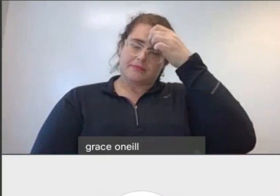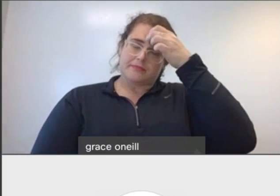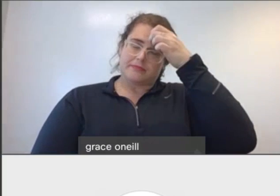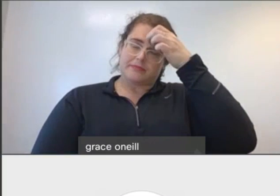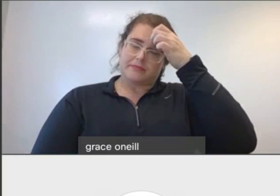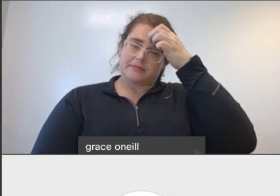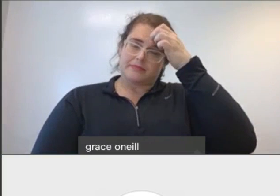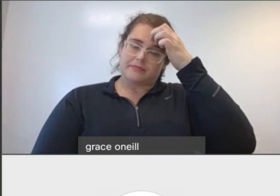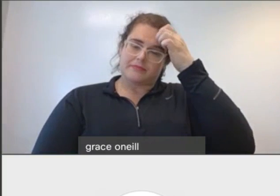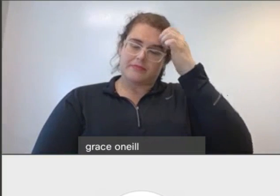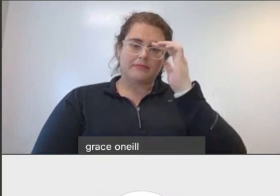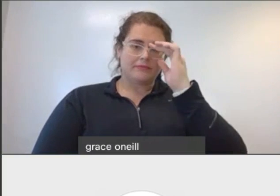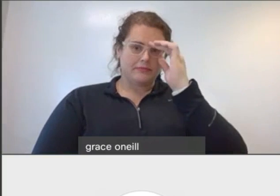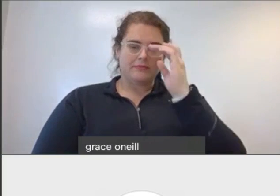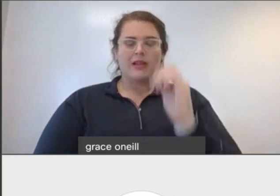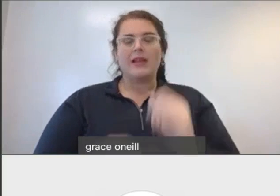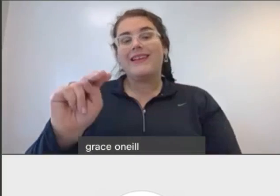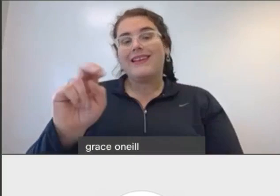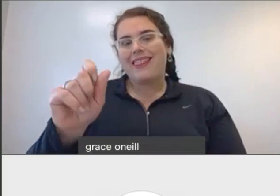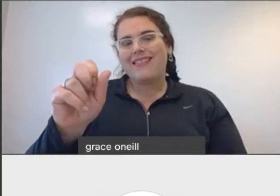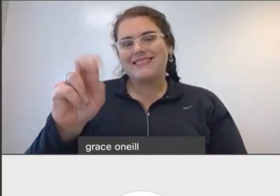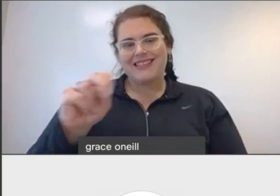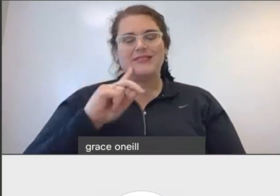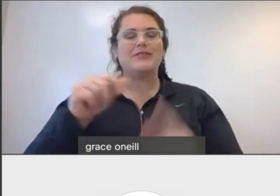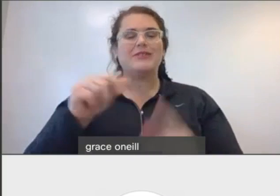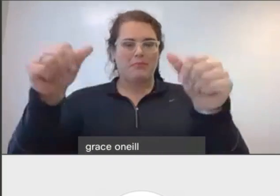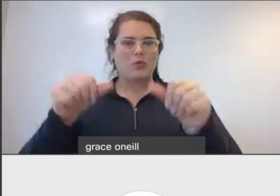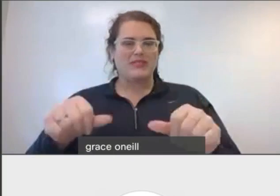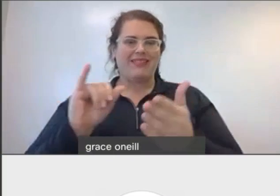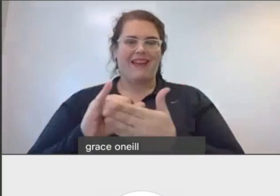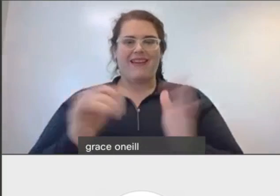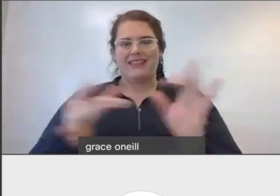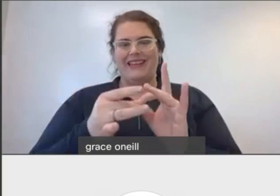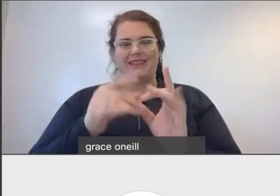So Nelson has shared in the link the document that he was referring to.